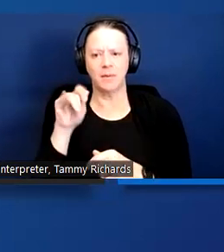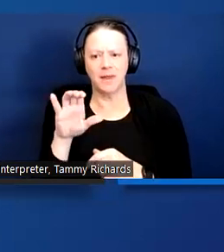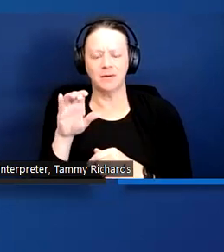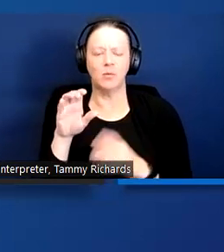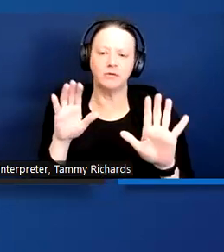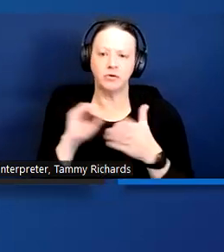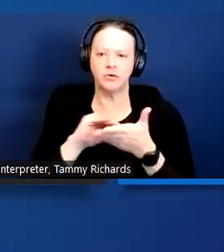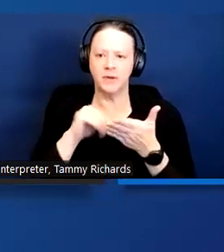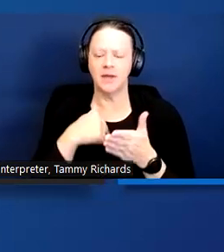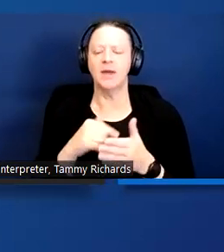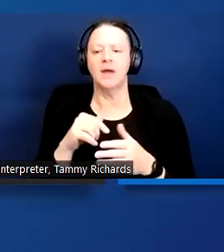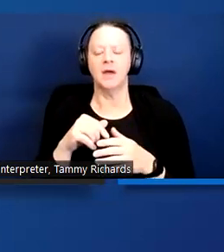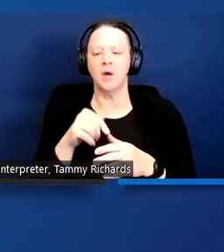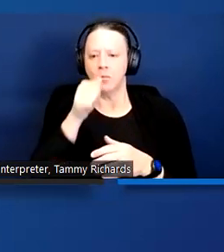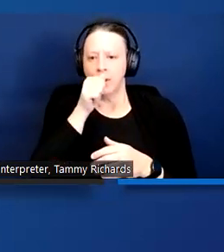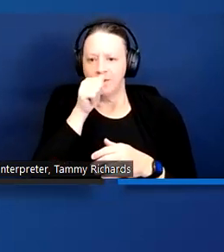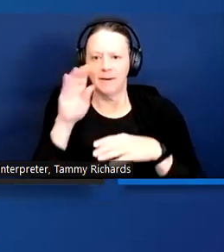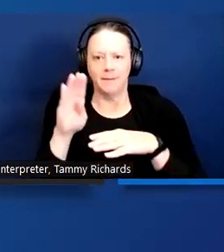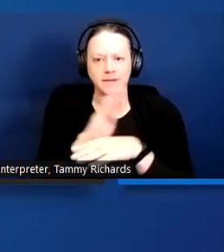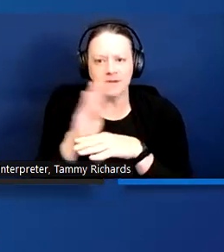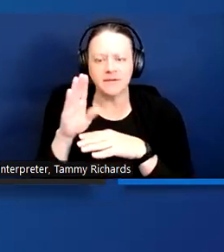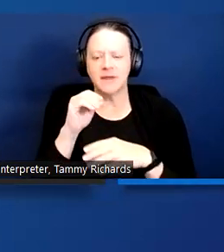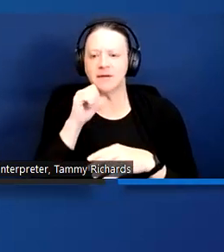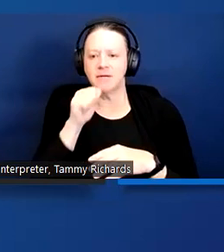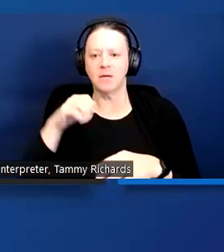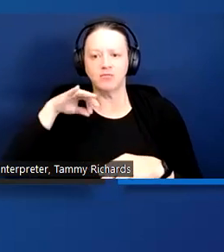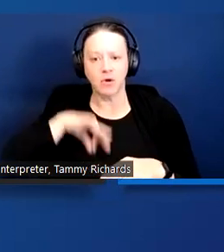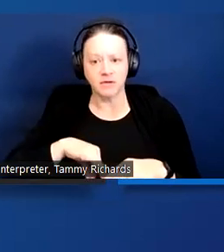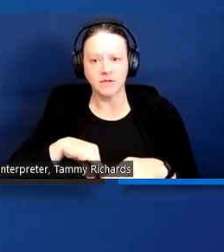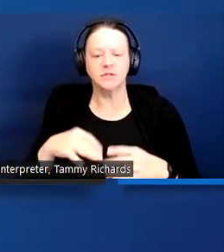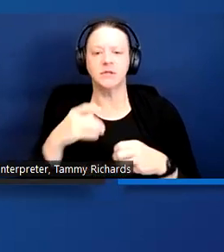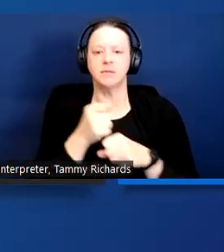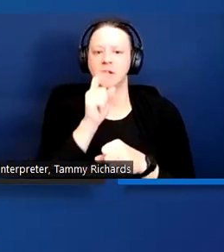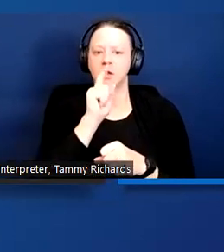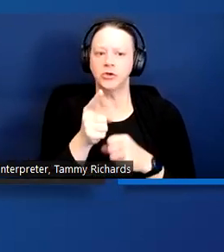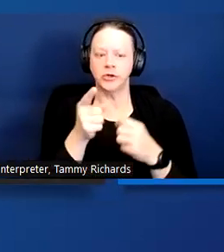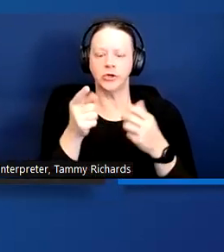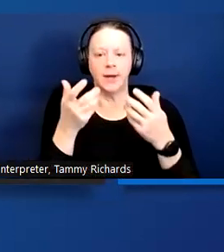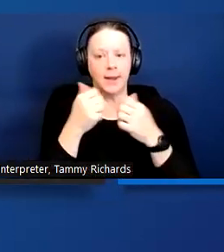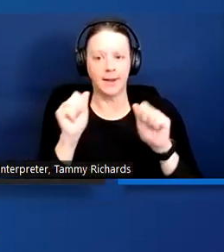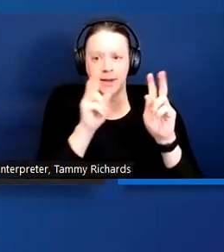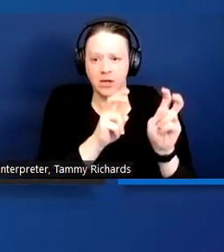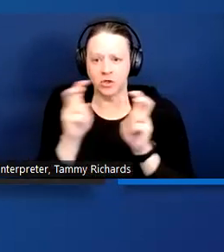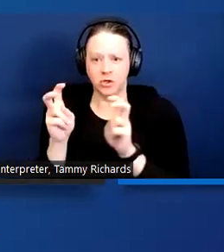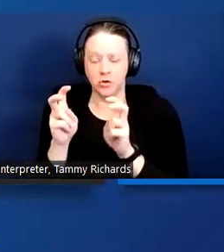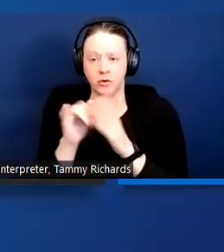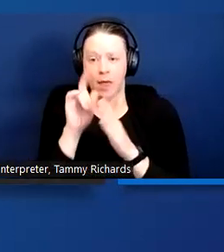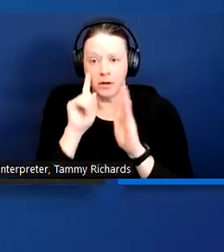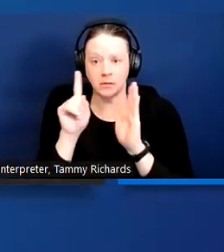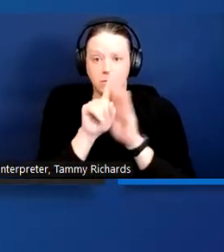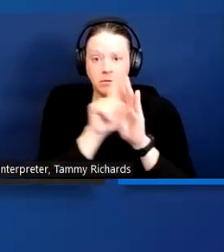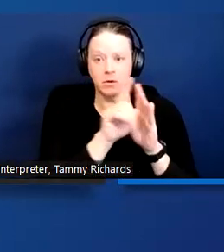rather private businesses and nonprofits, and making sure that any issues that arise in terms